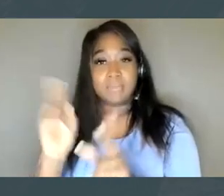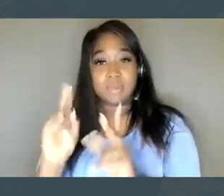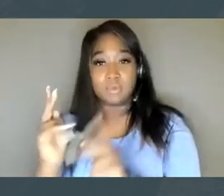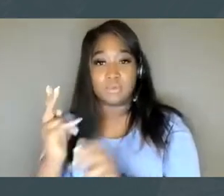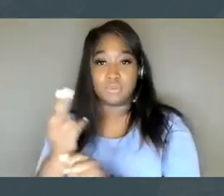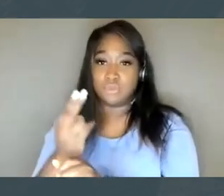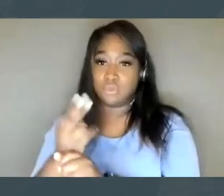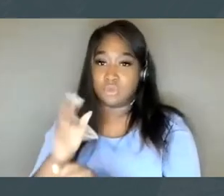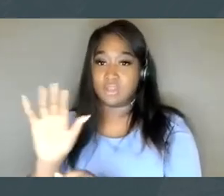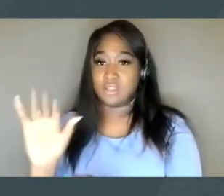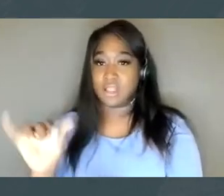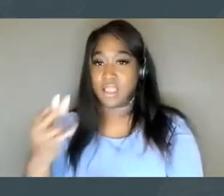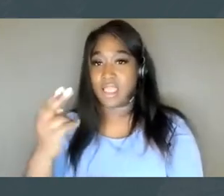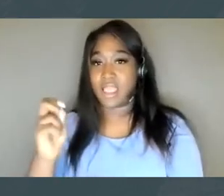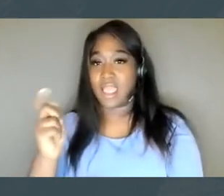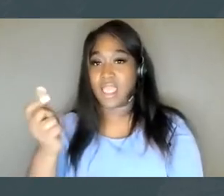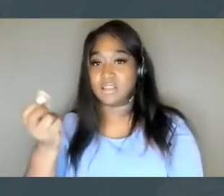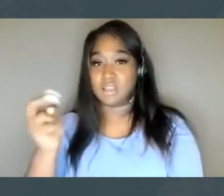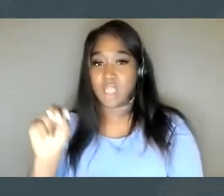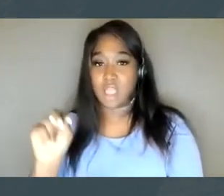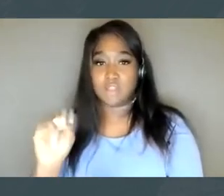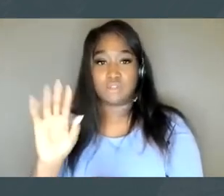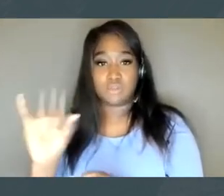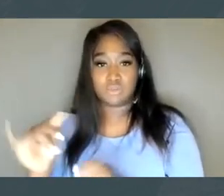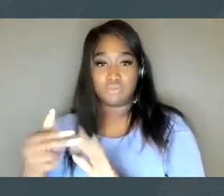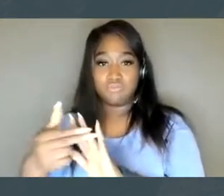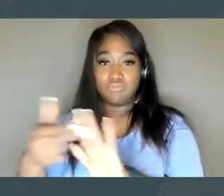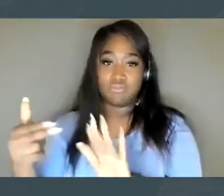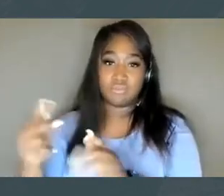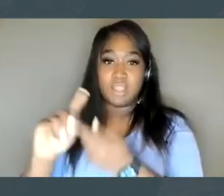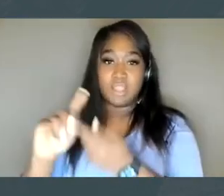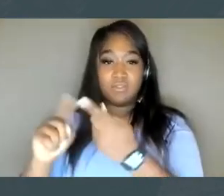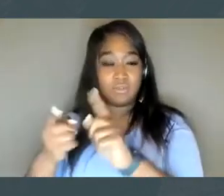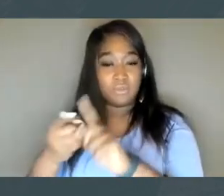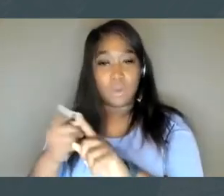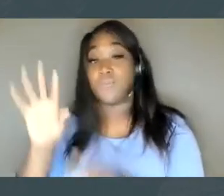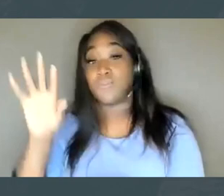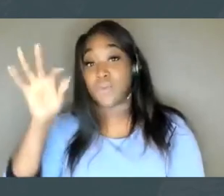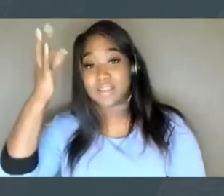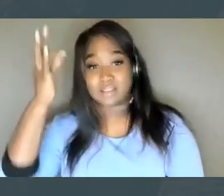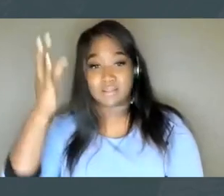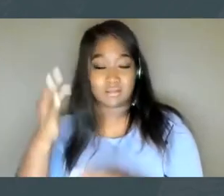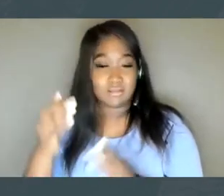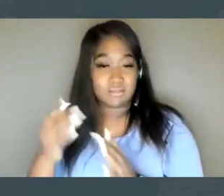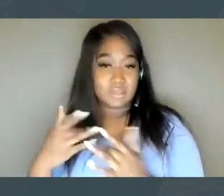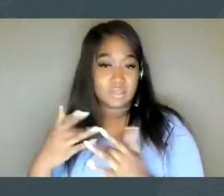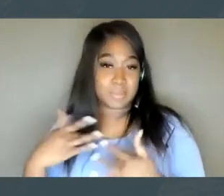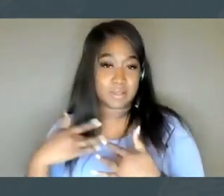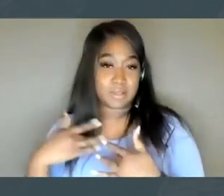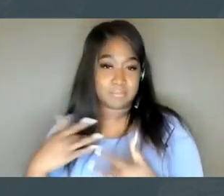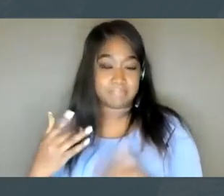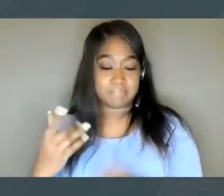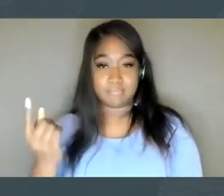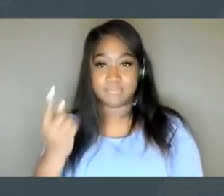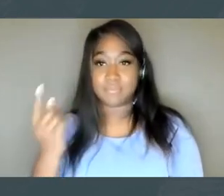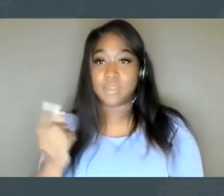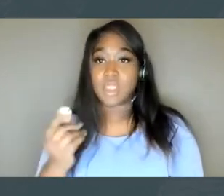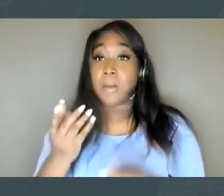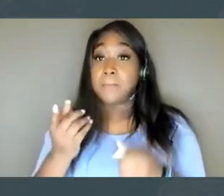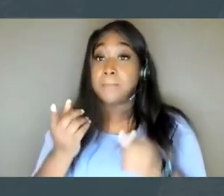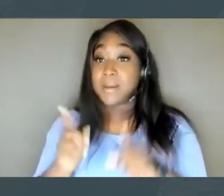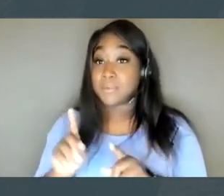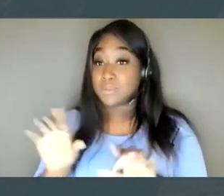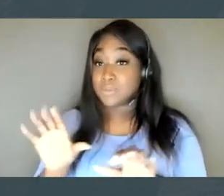France all of the time. It's common. Only when you do that, you negate and you